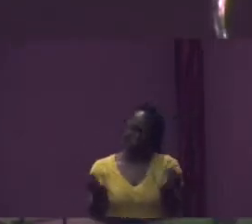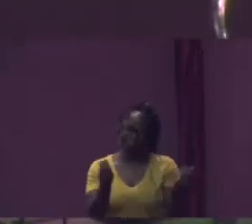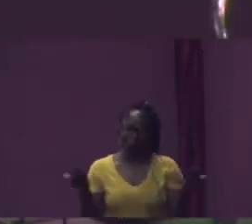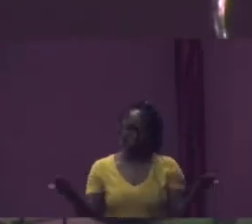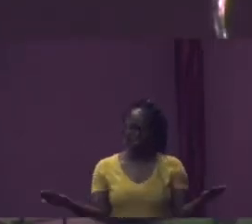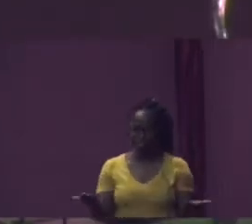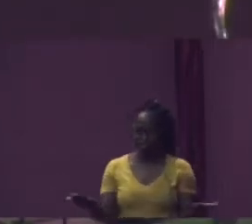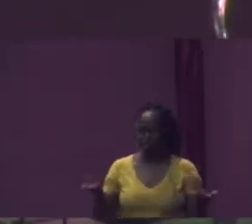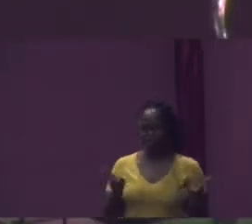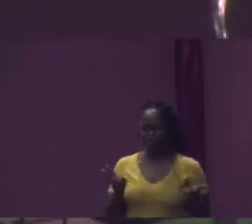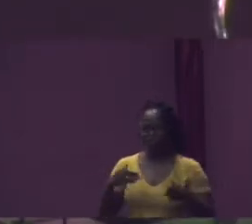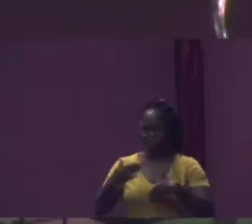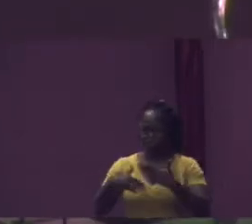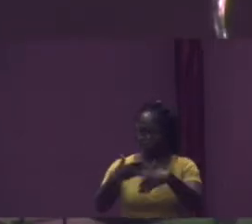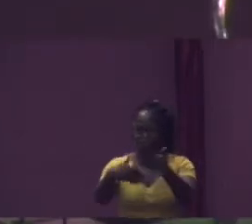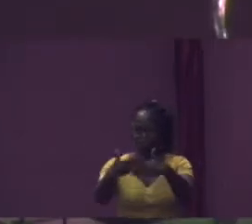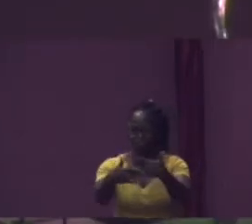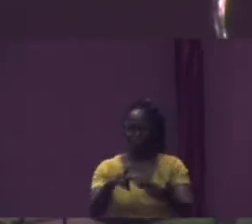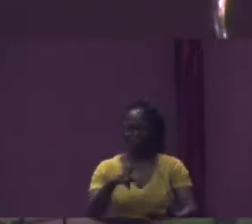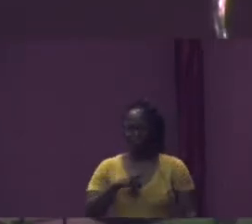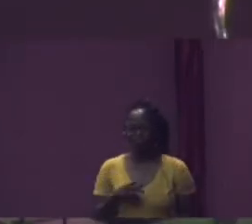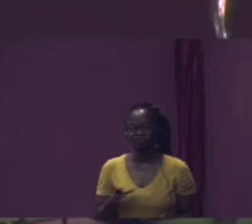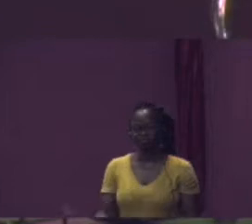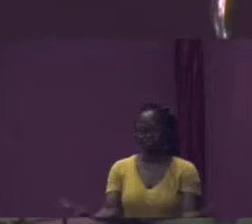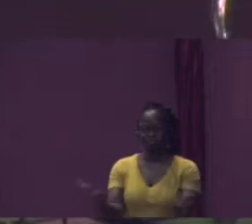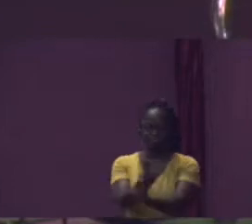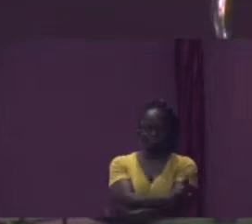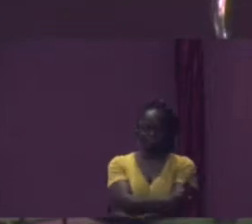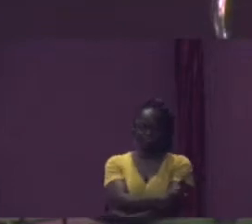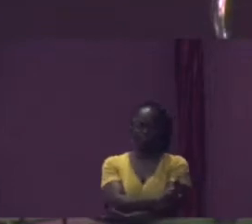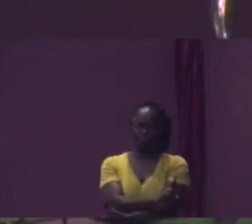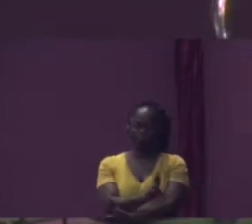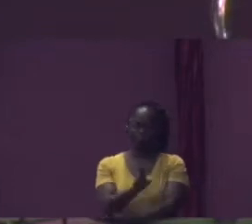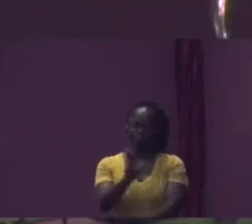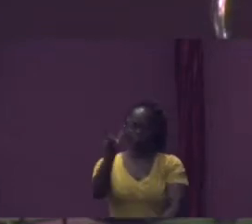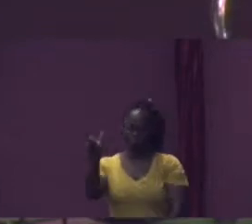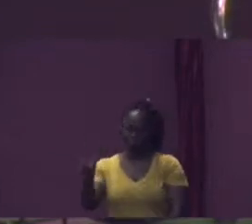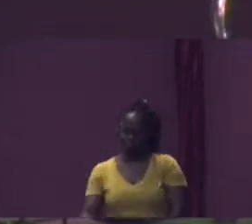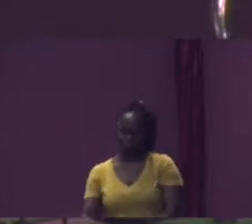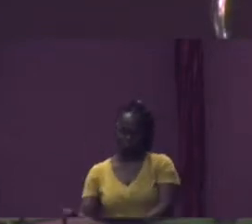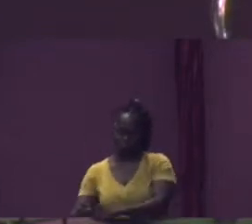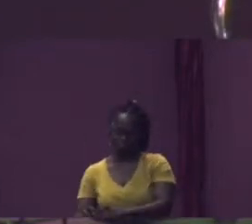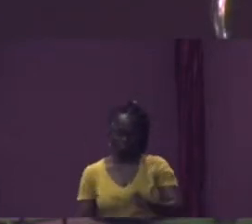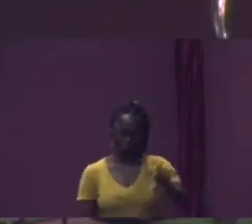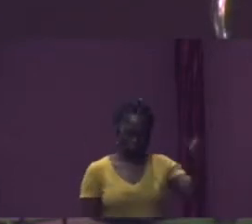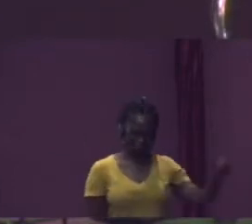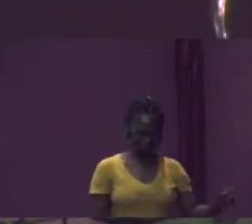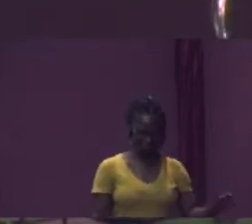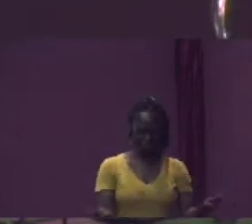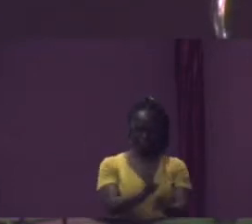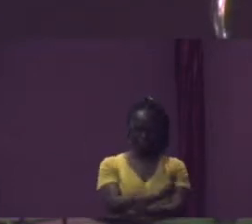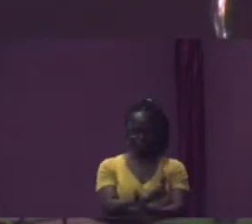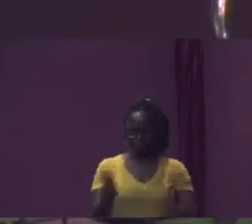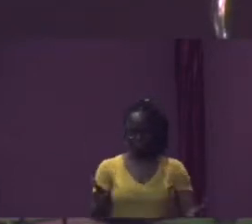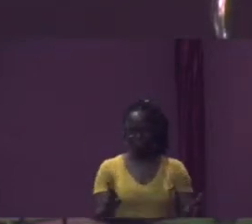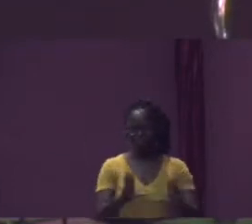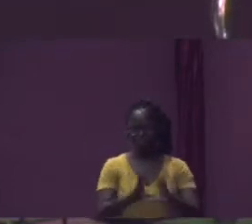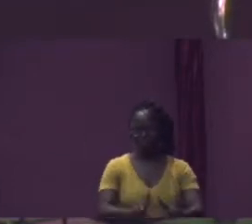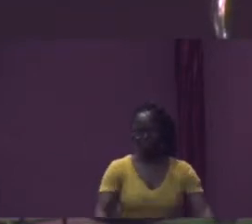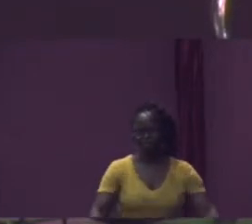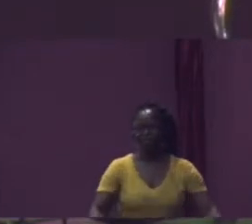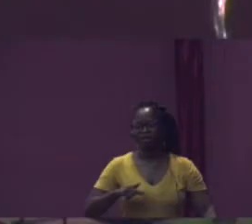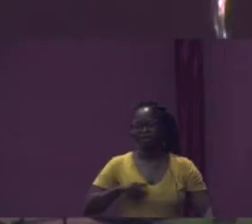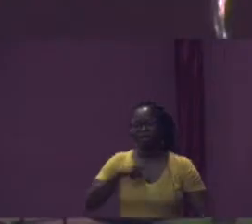concurrently. This growing skepticism is what Giddens has identified as reflexive doubt. I quote, "Reflexive